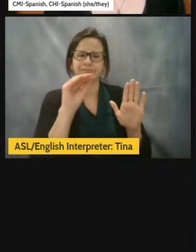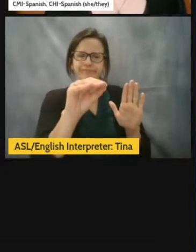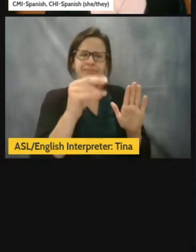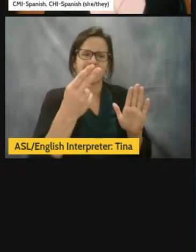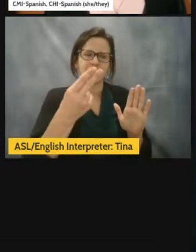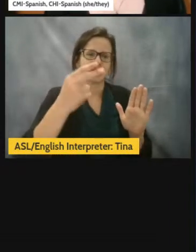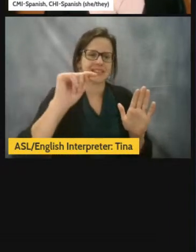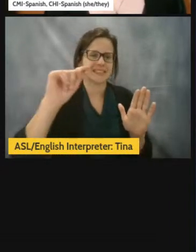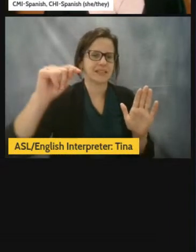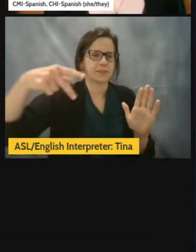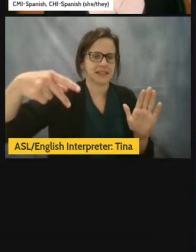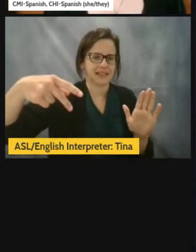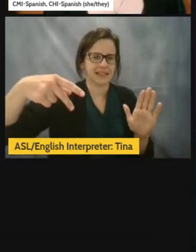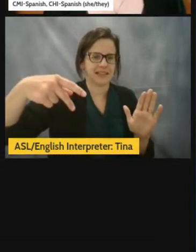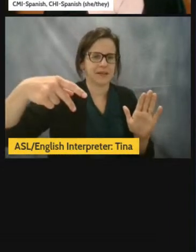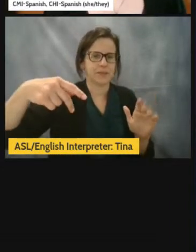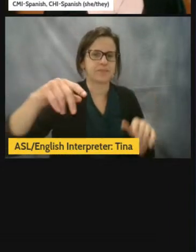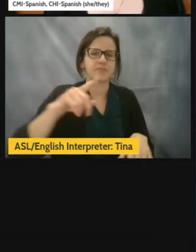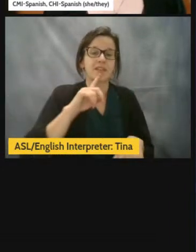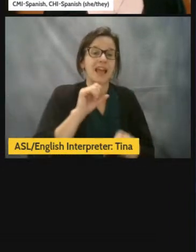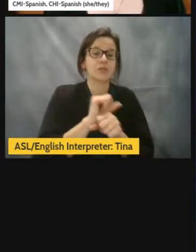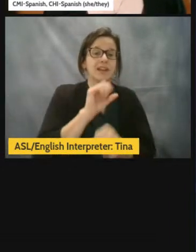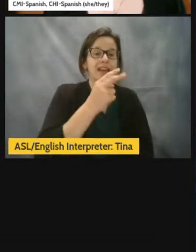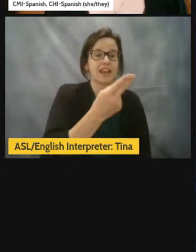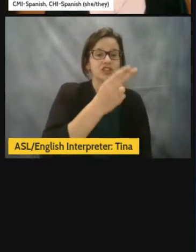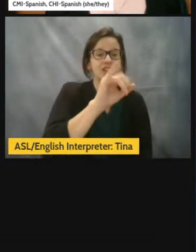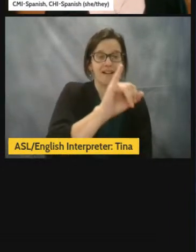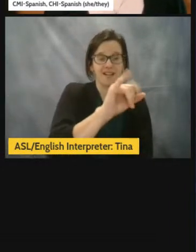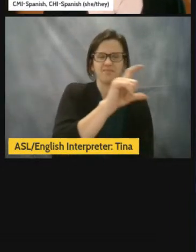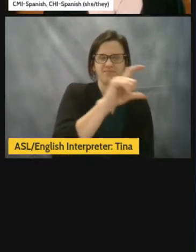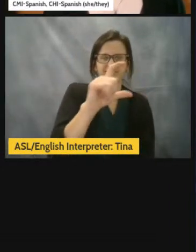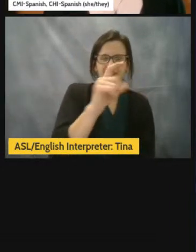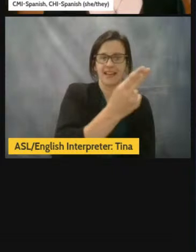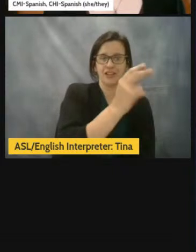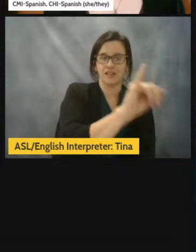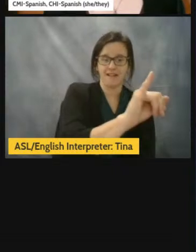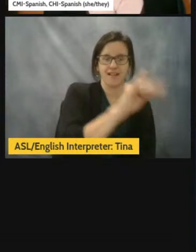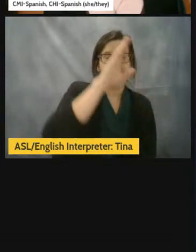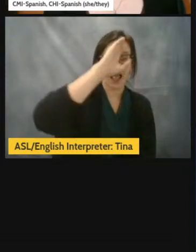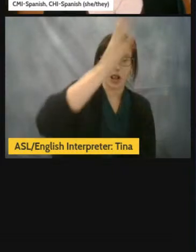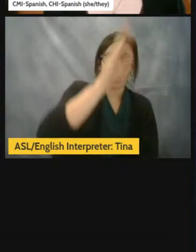/ So it's HI, capital HI, as in Hello Interpreters,